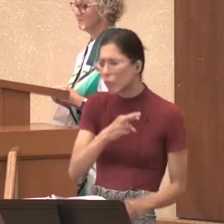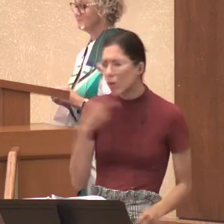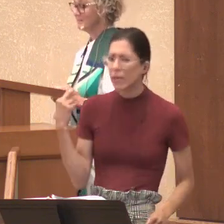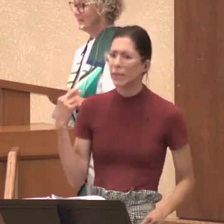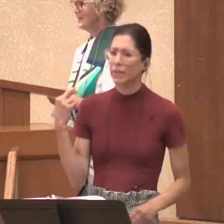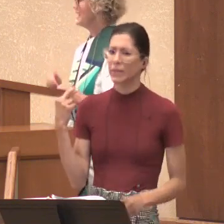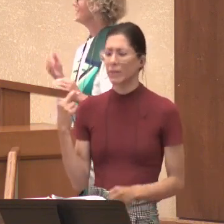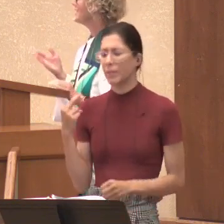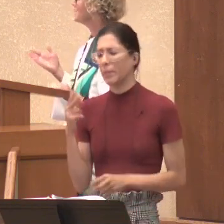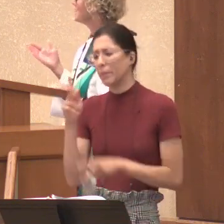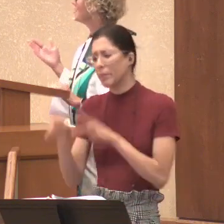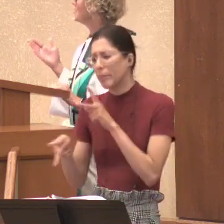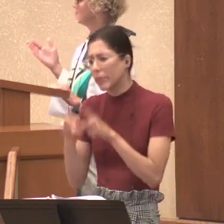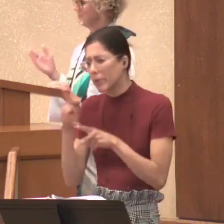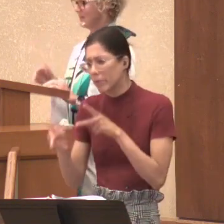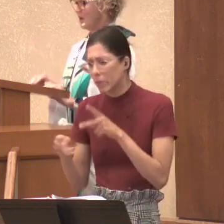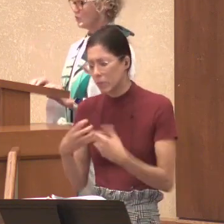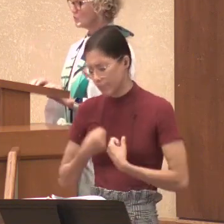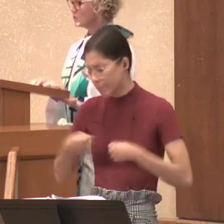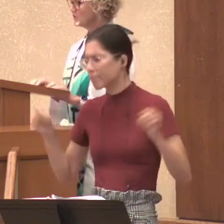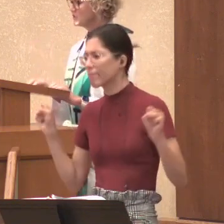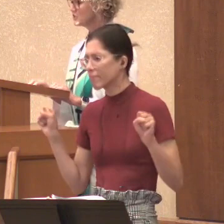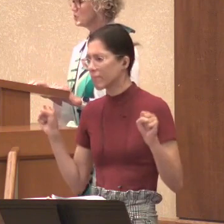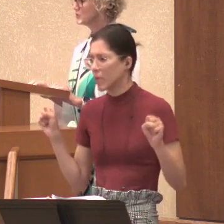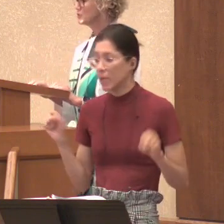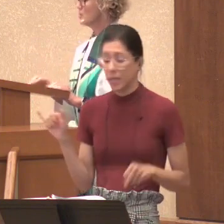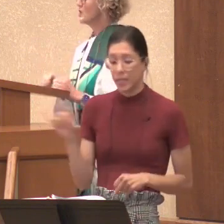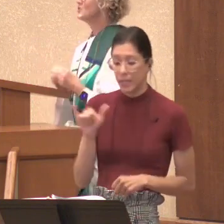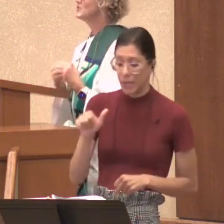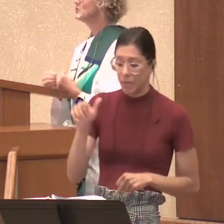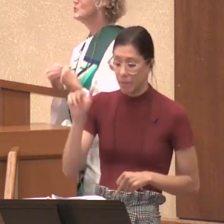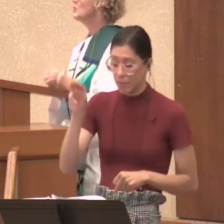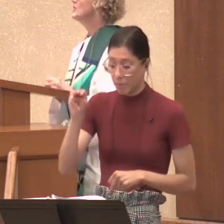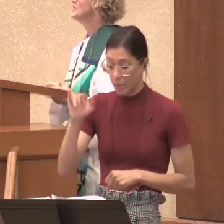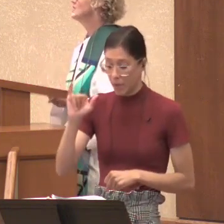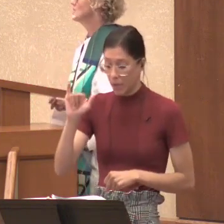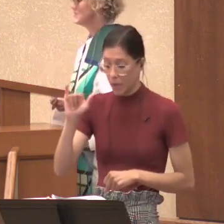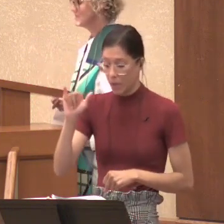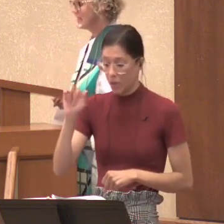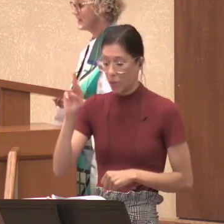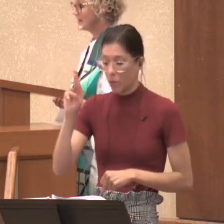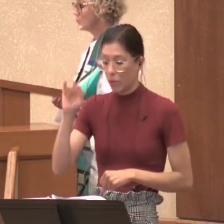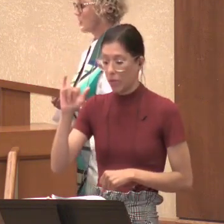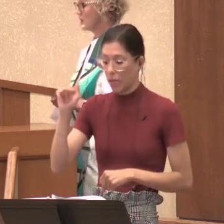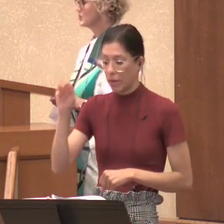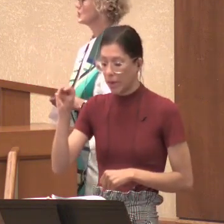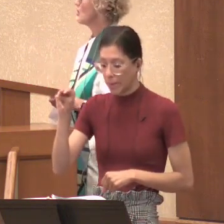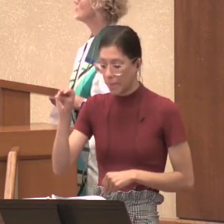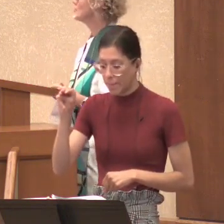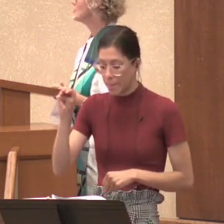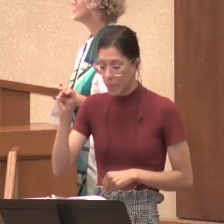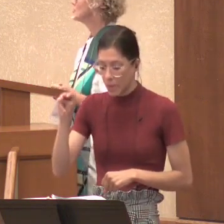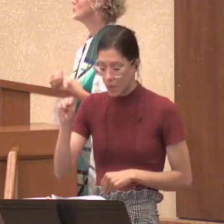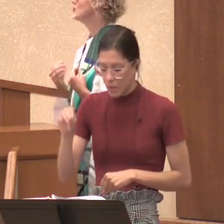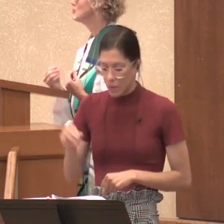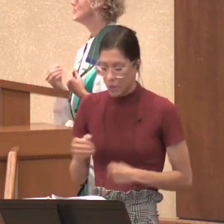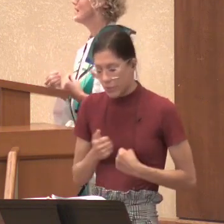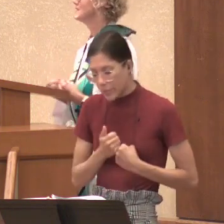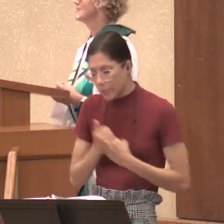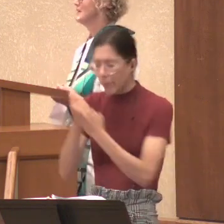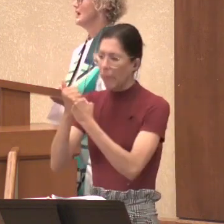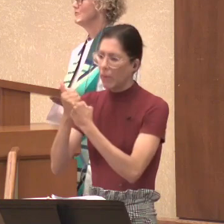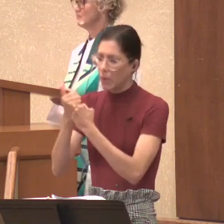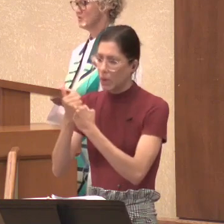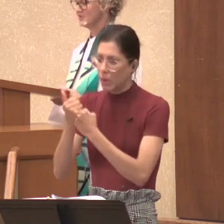vulnerable. And like Miriam, the world needs those who are still willing to stand watch over those who do